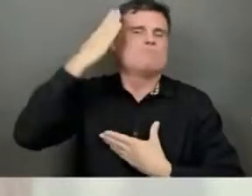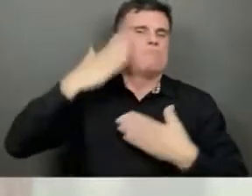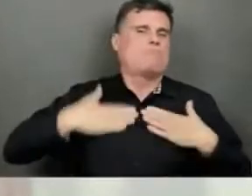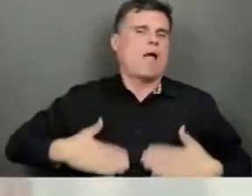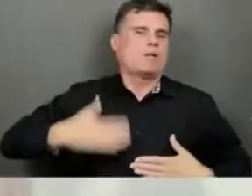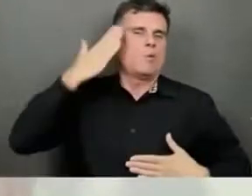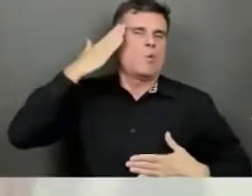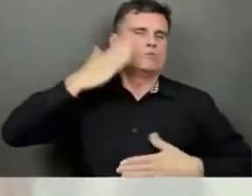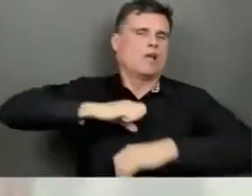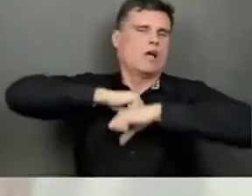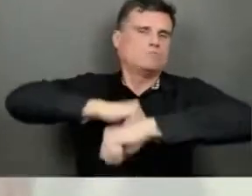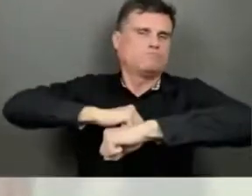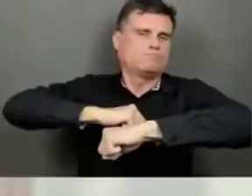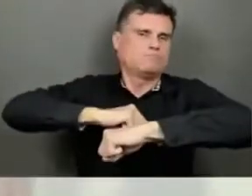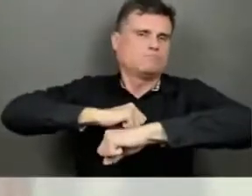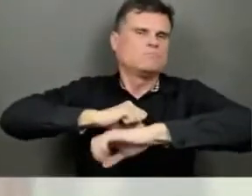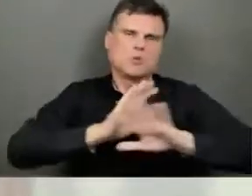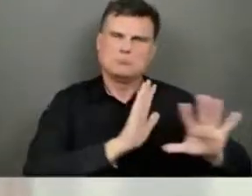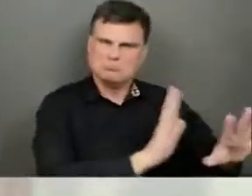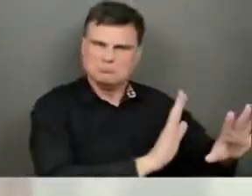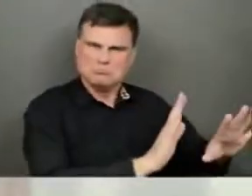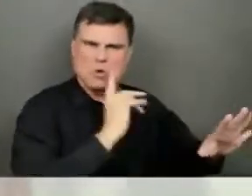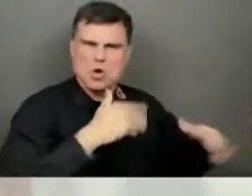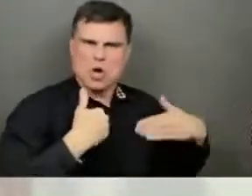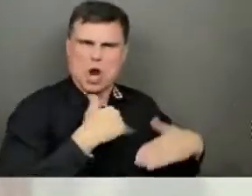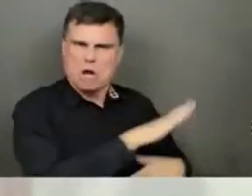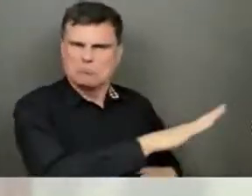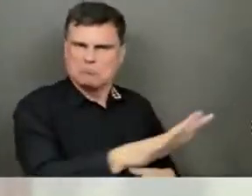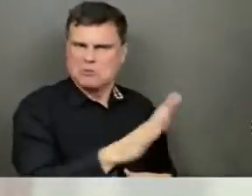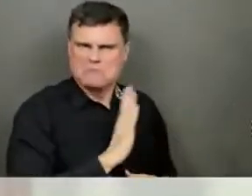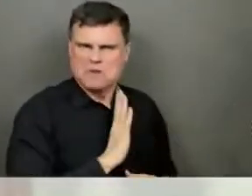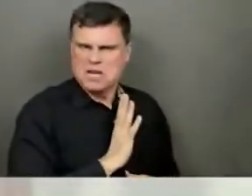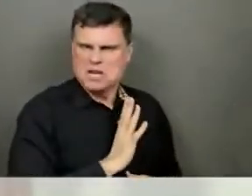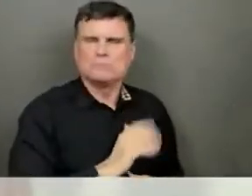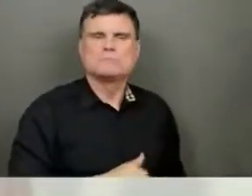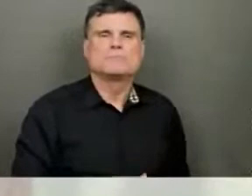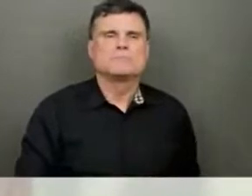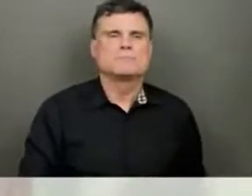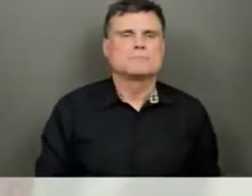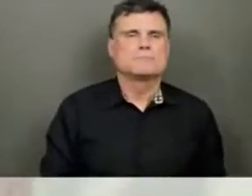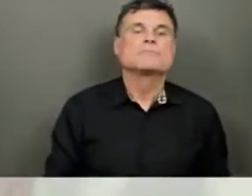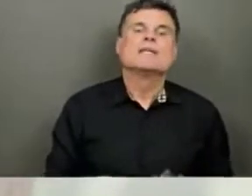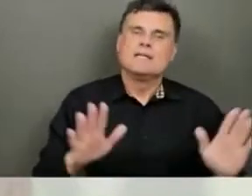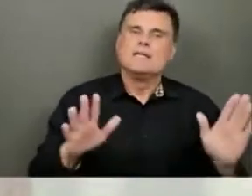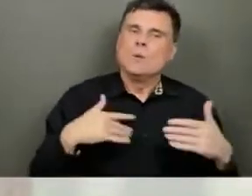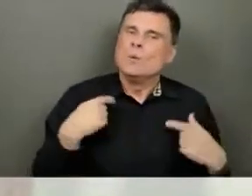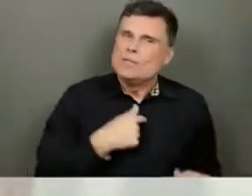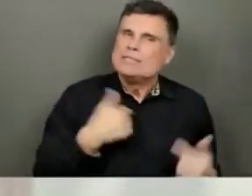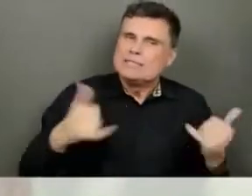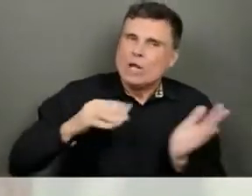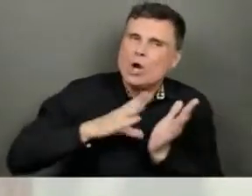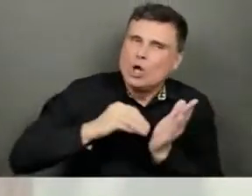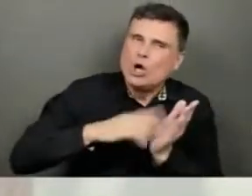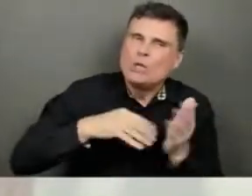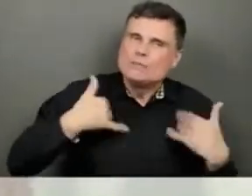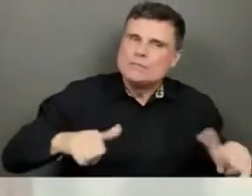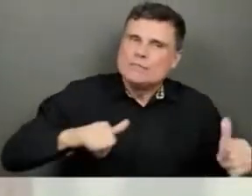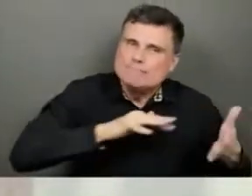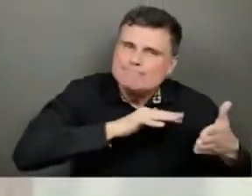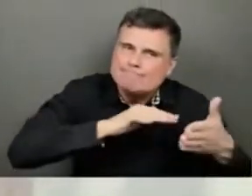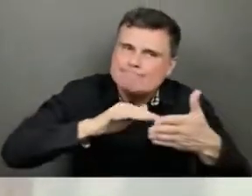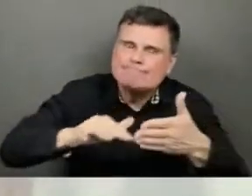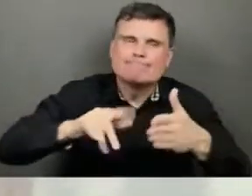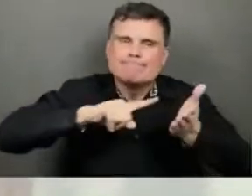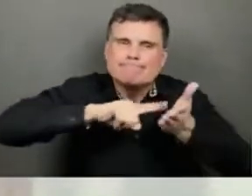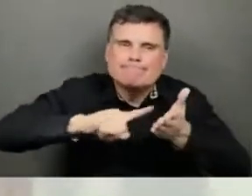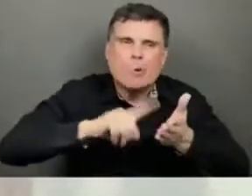many things that we don't yet know. The other thing that I'll say is when we talk about the immune system, it's not